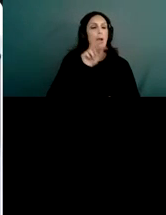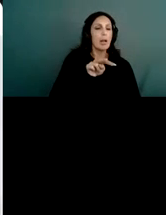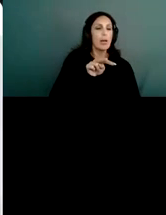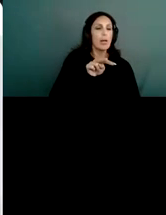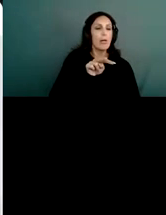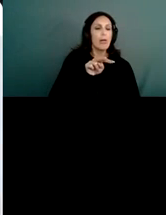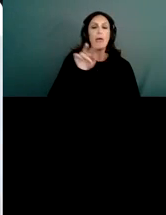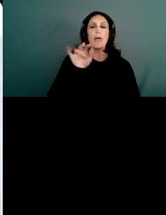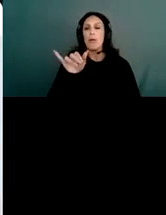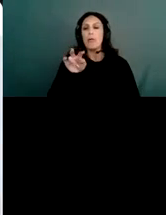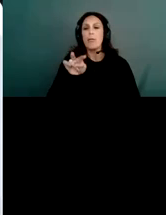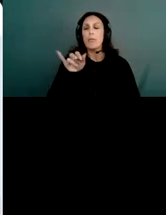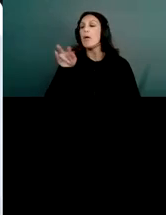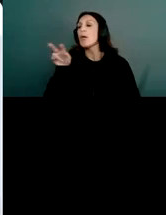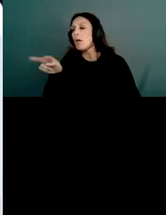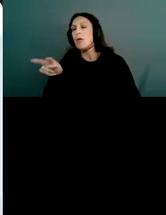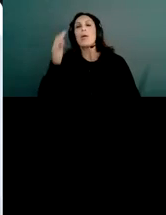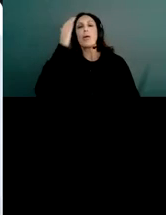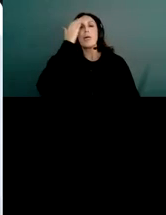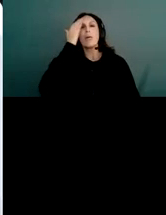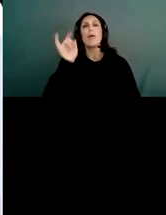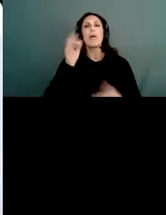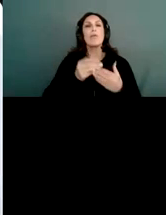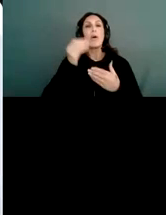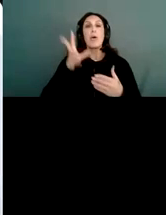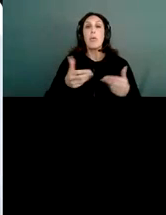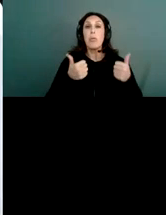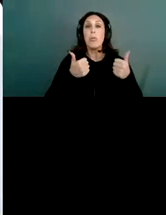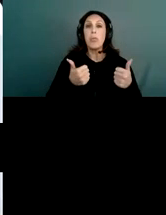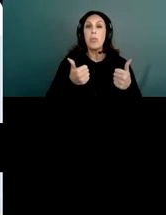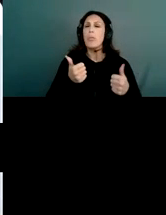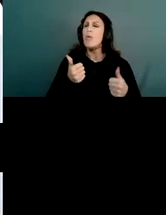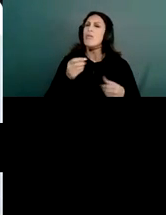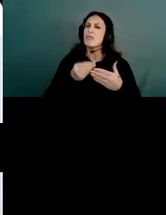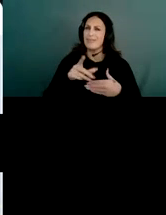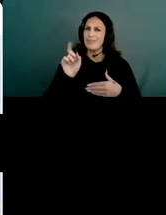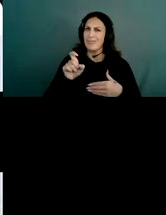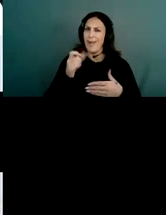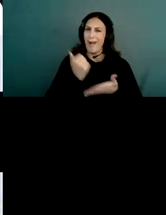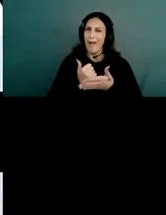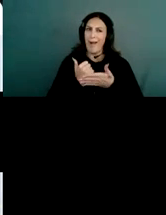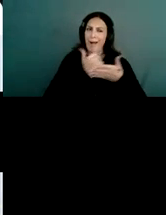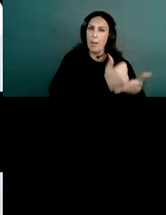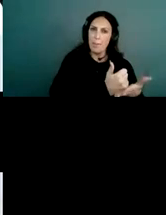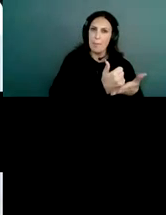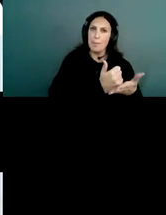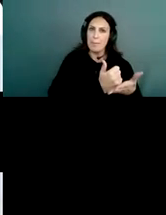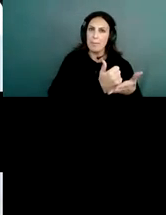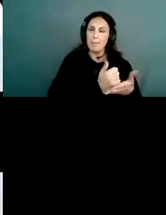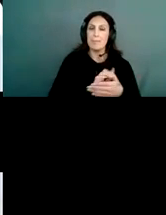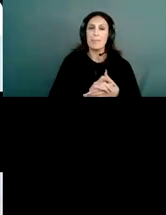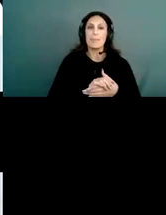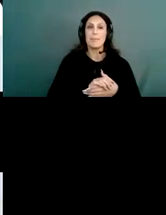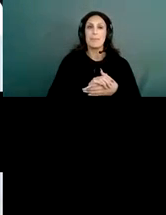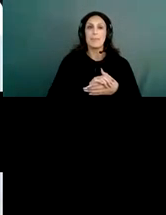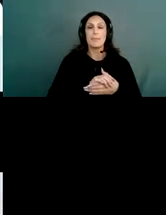three-step instructional branching ensures individualized learning and instruction for every student. If the student branches to the